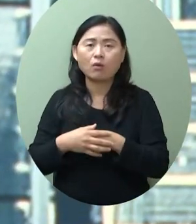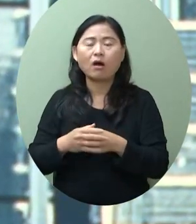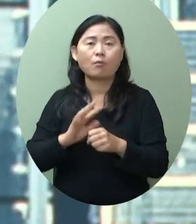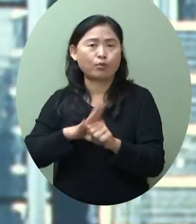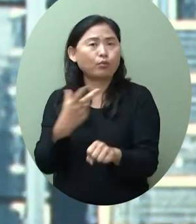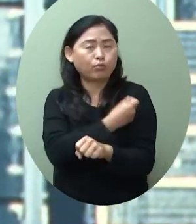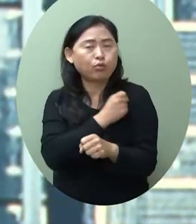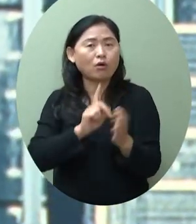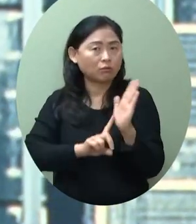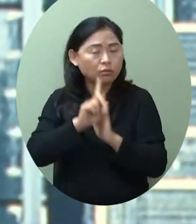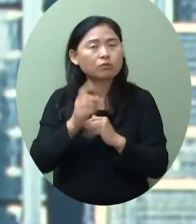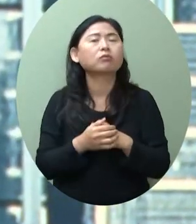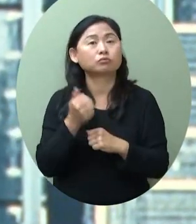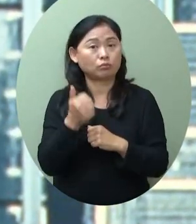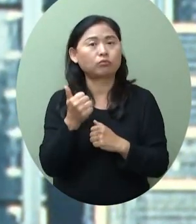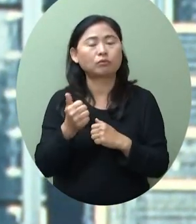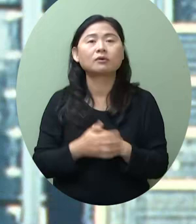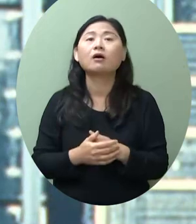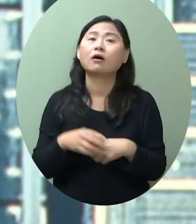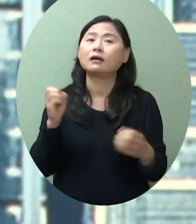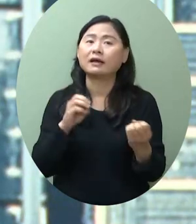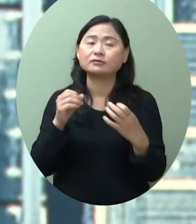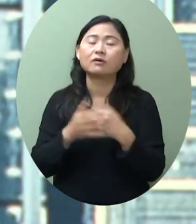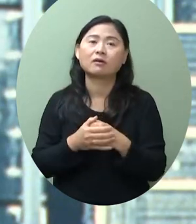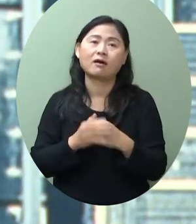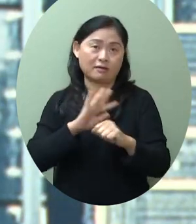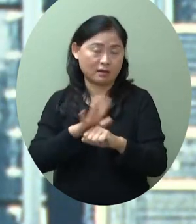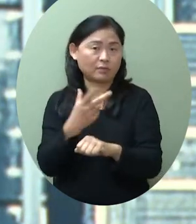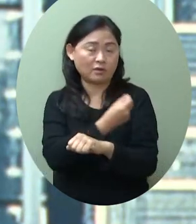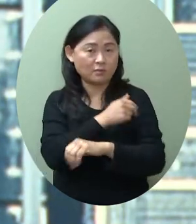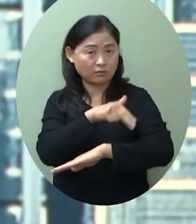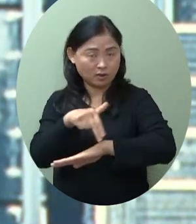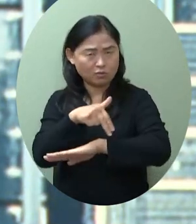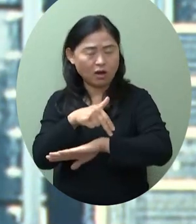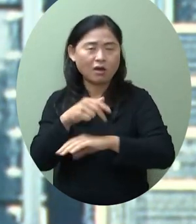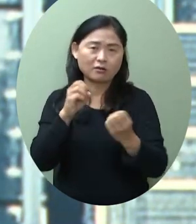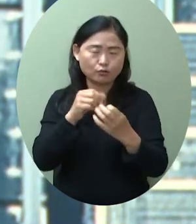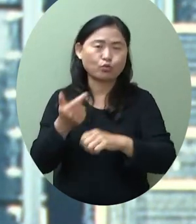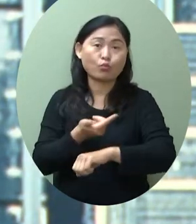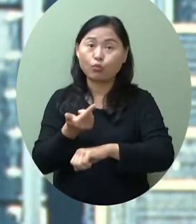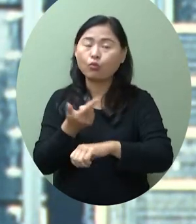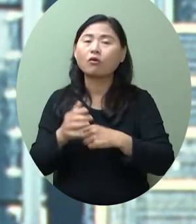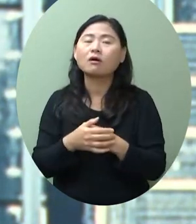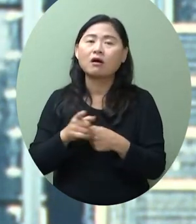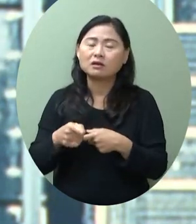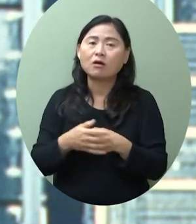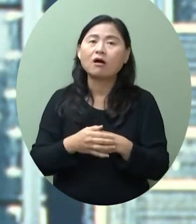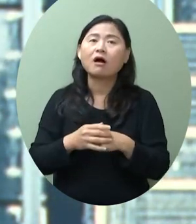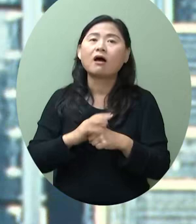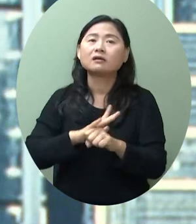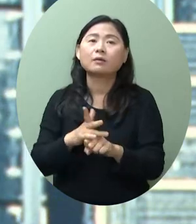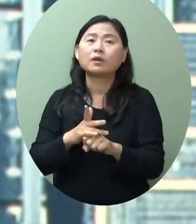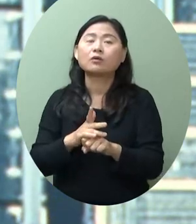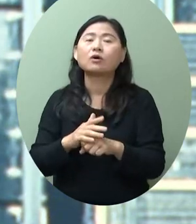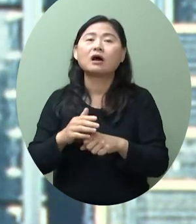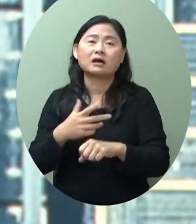time, and meanwhile we have been enhancing the capacity of our vaccination centers, I'm not worried about